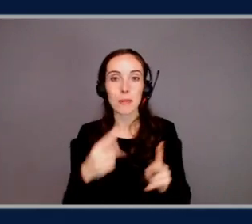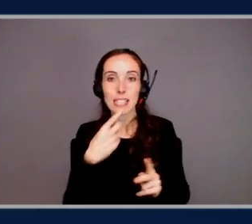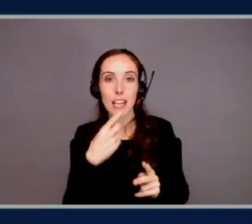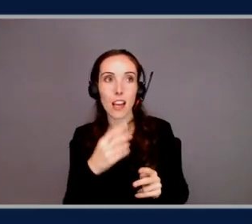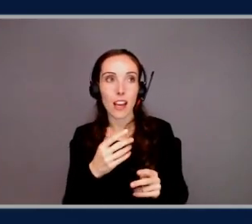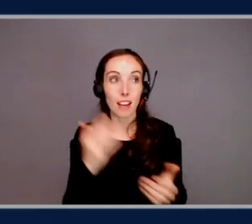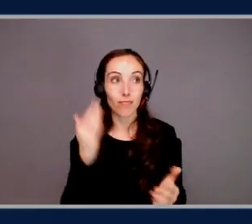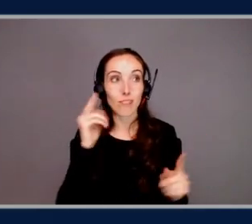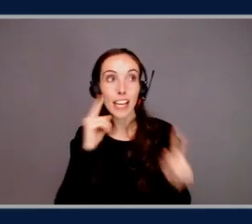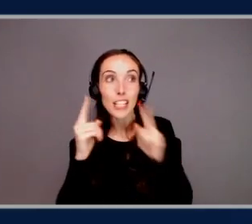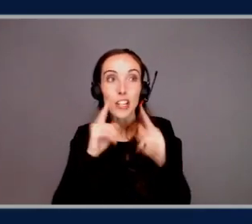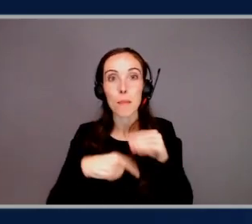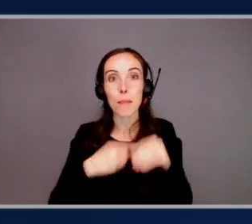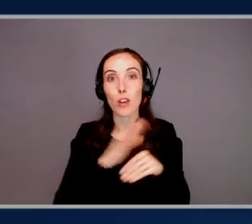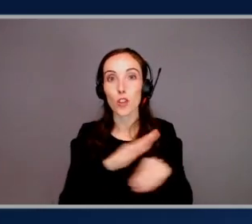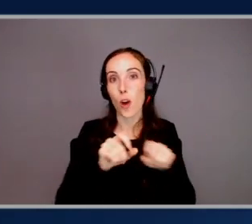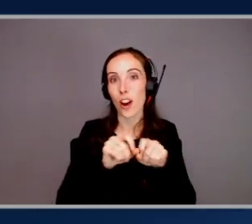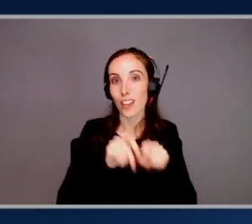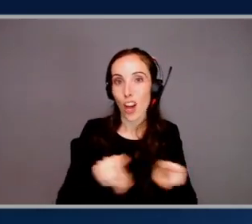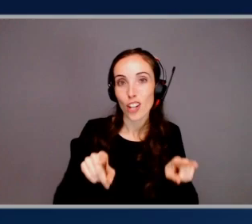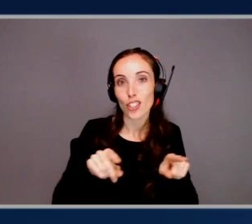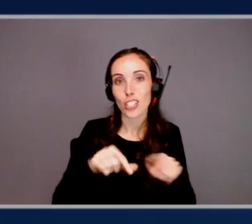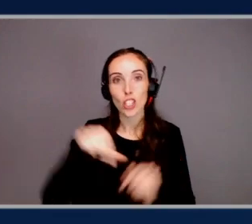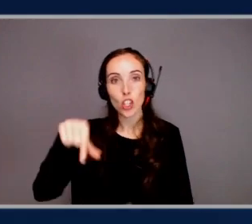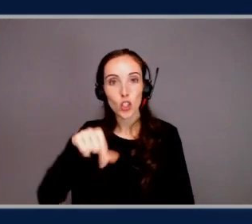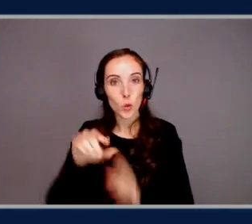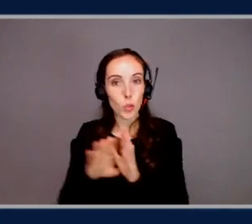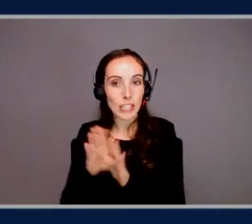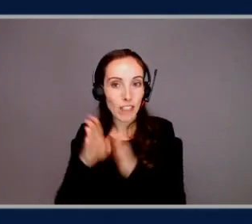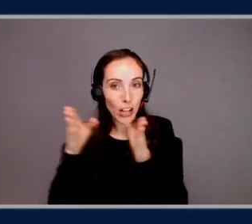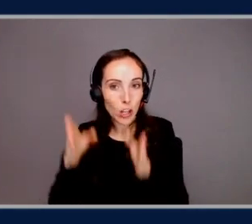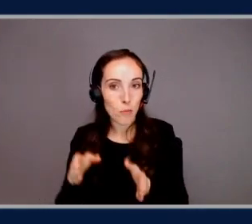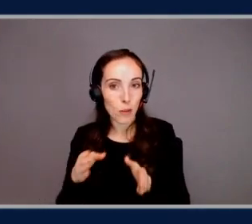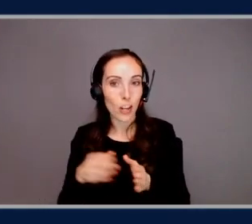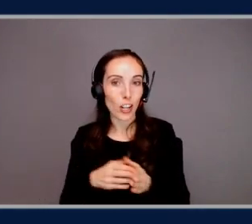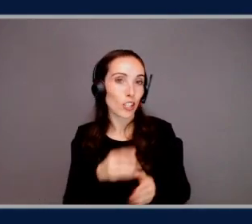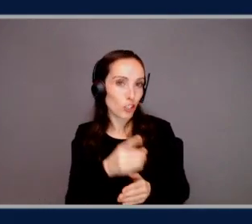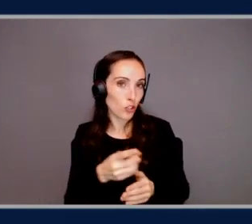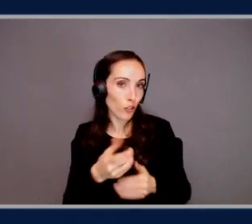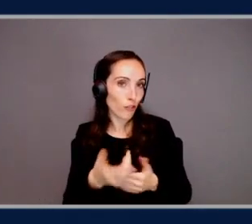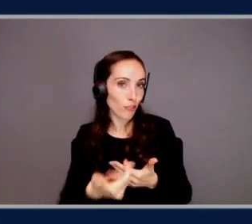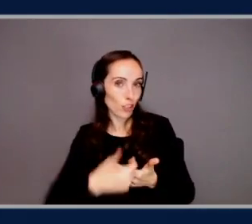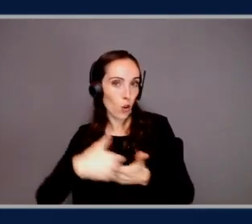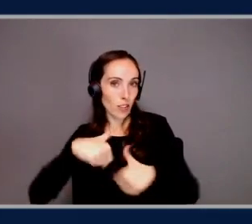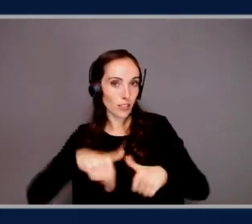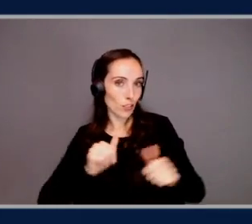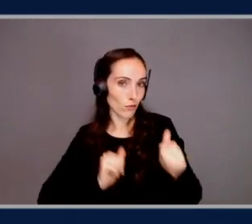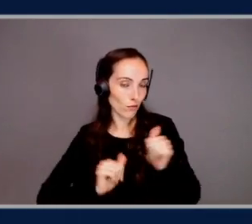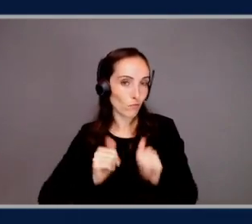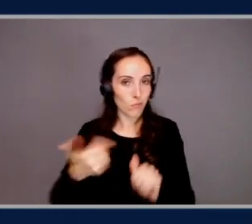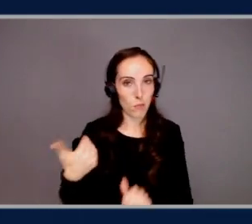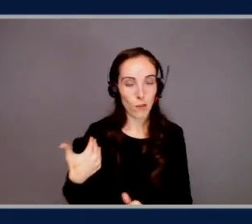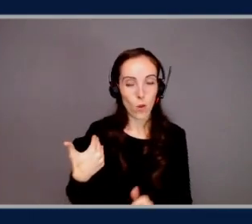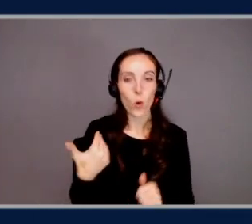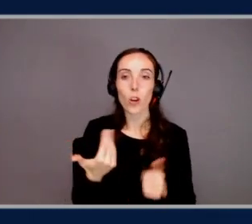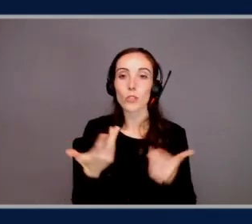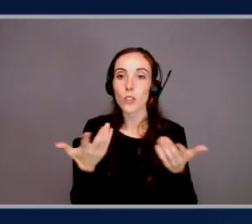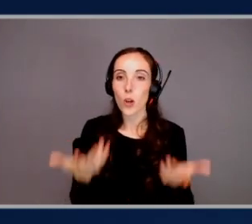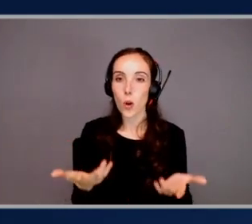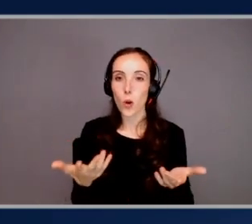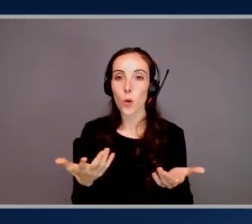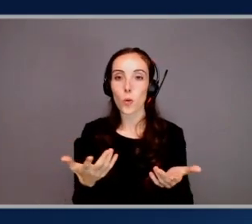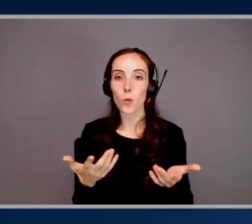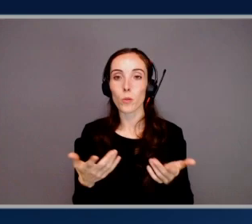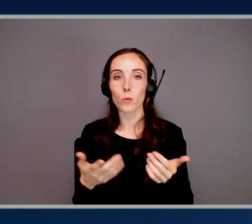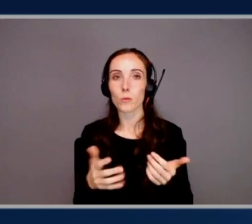launches, because there's been so many cool launches this year. We've had you on AWS OnAir a handful of times at least, right? So what are you